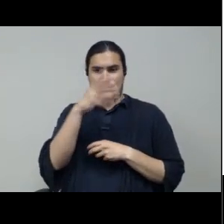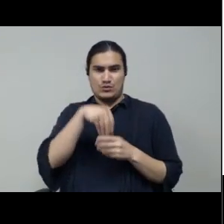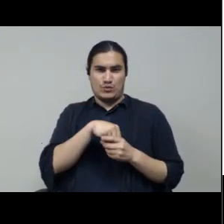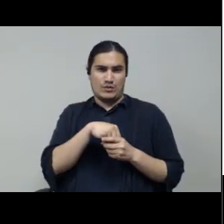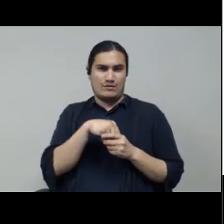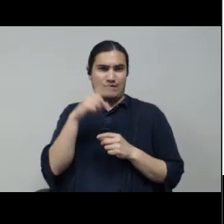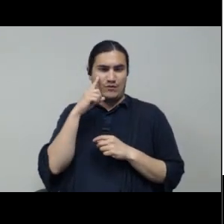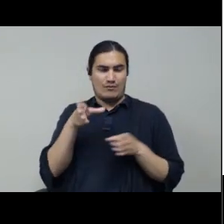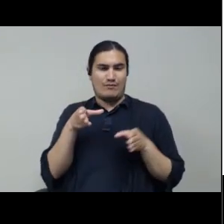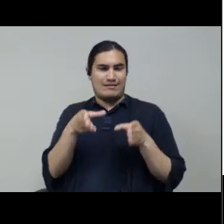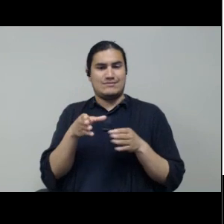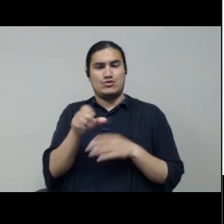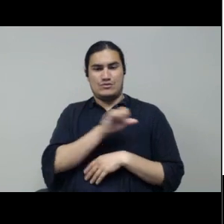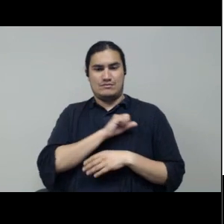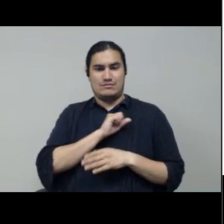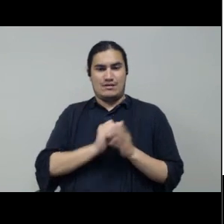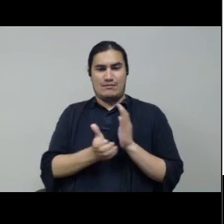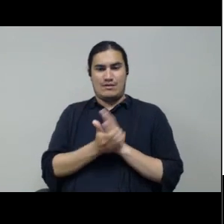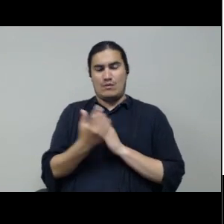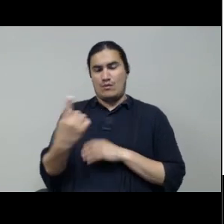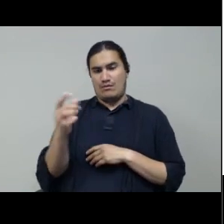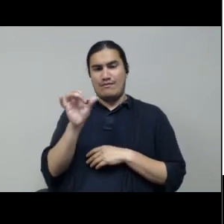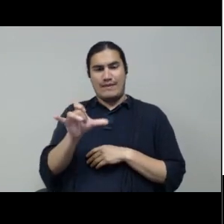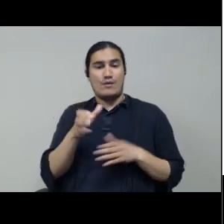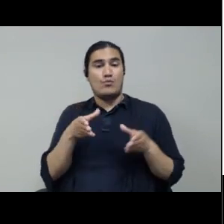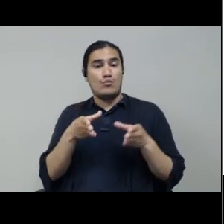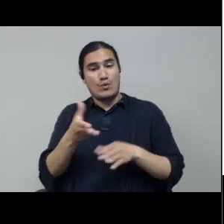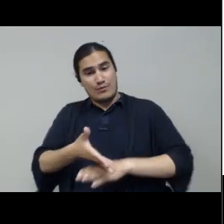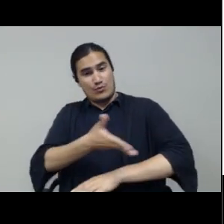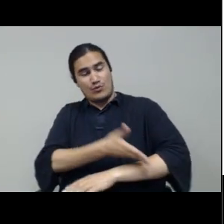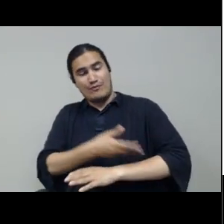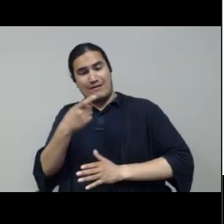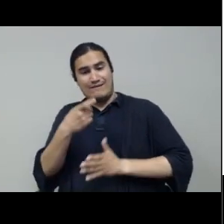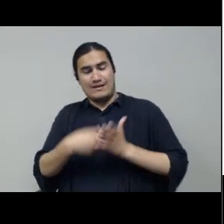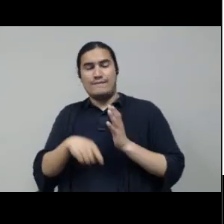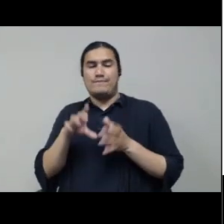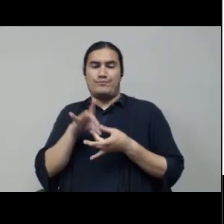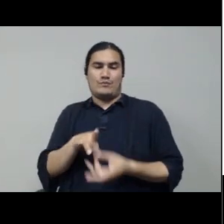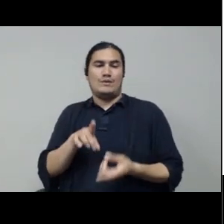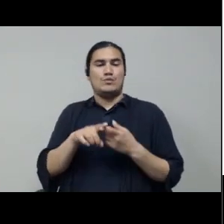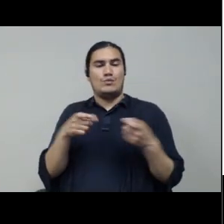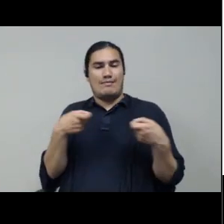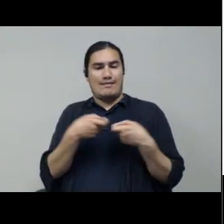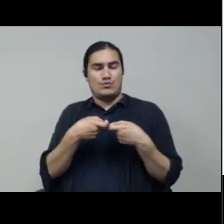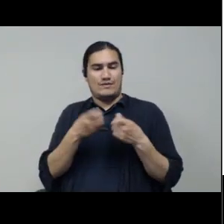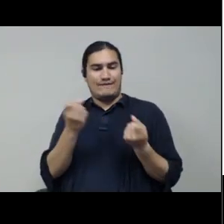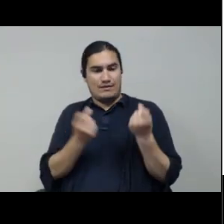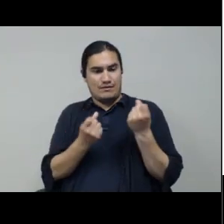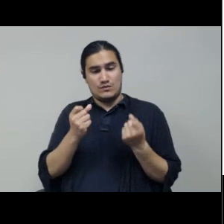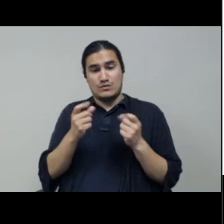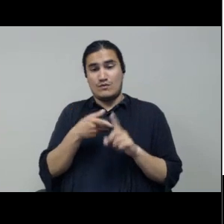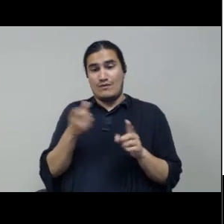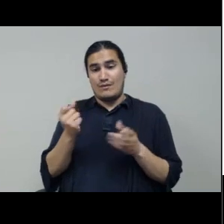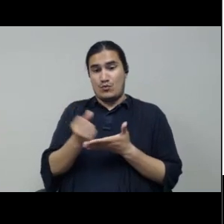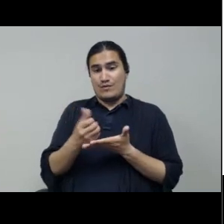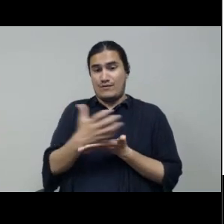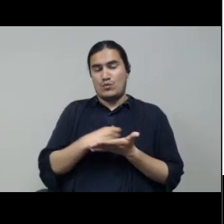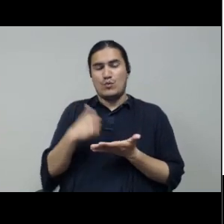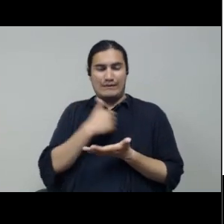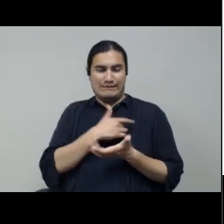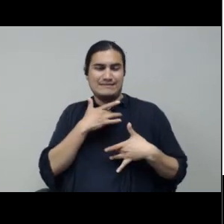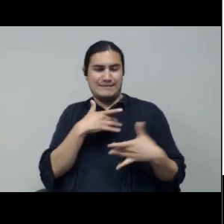passage of Senate Bill 1, and the road improvement fee that's associated to electric vehicles. So from a revenue perspective, we typically combine them